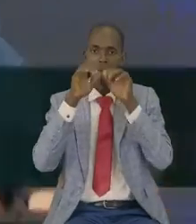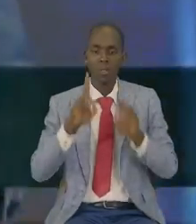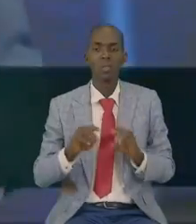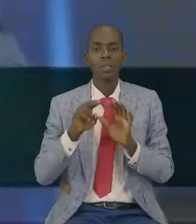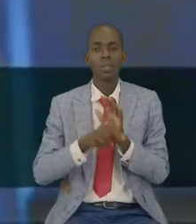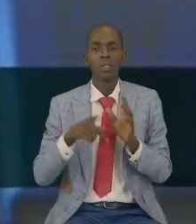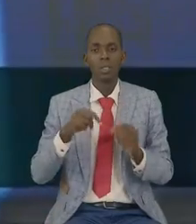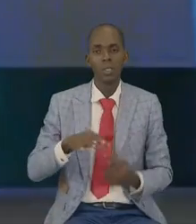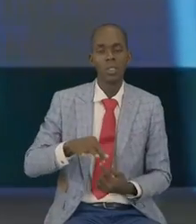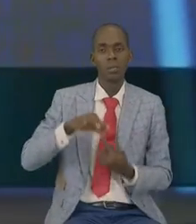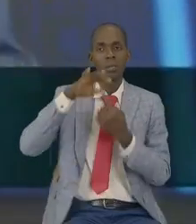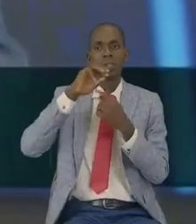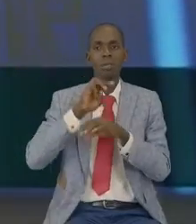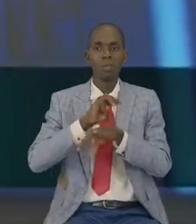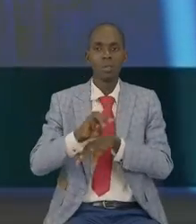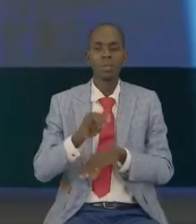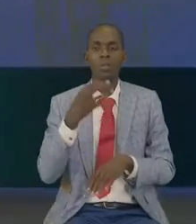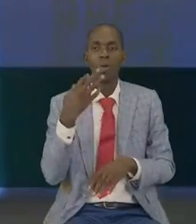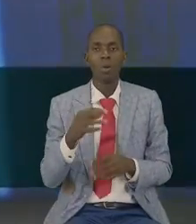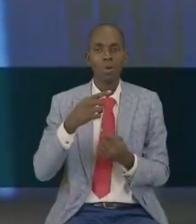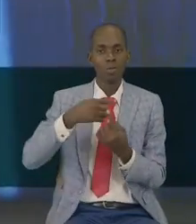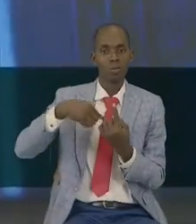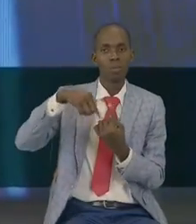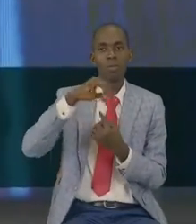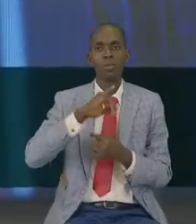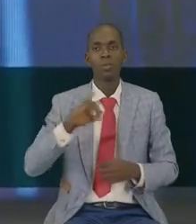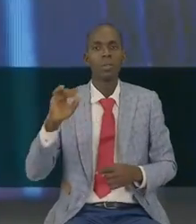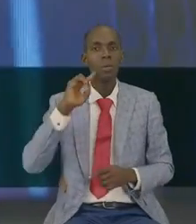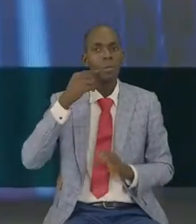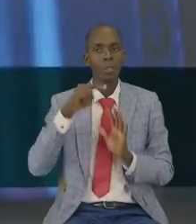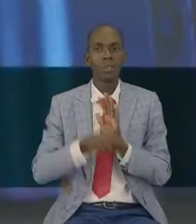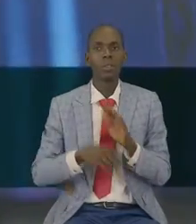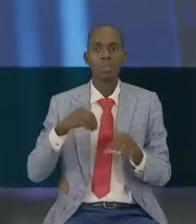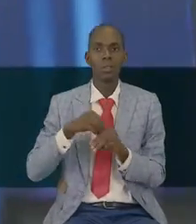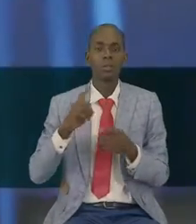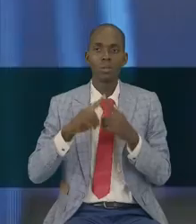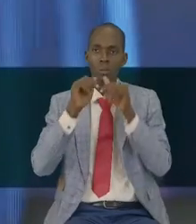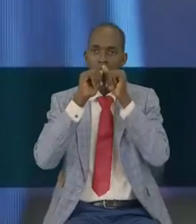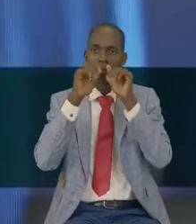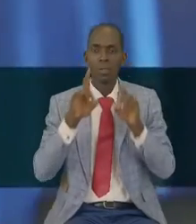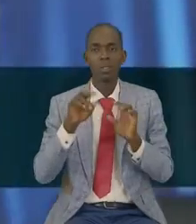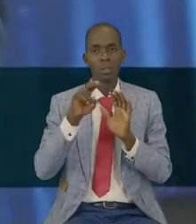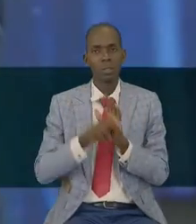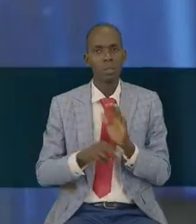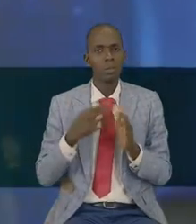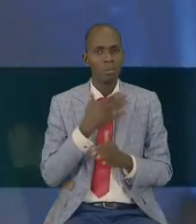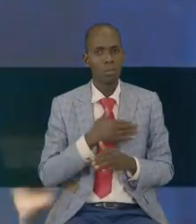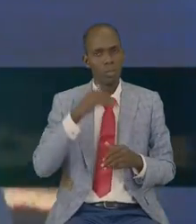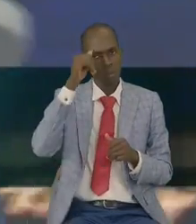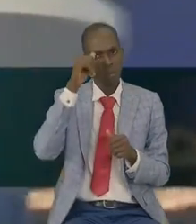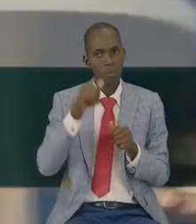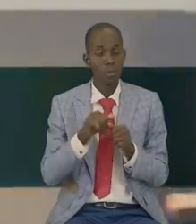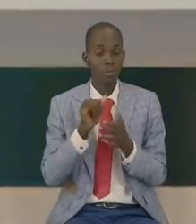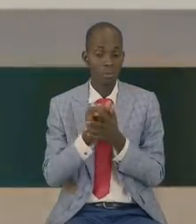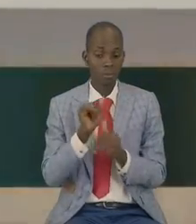ministry of turning bitterness into blessedness. Would you please remember that every day